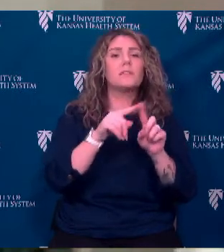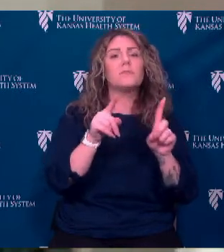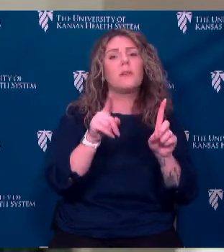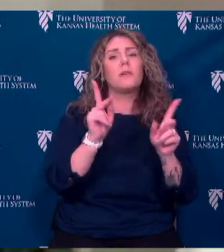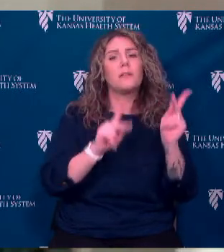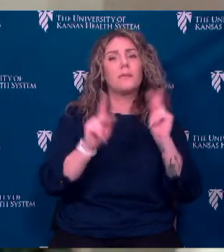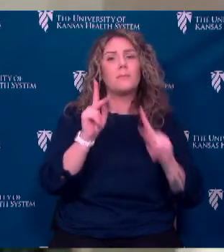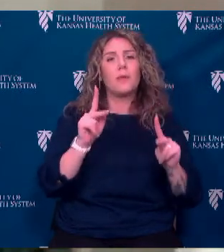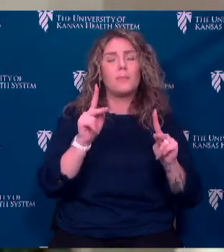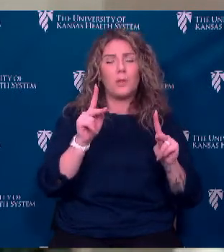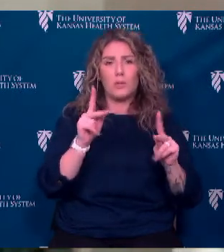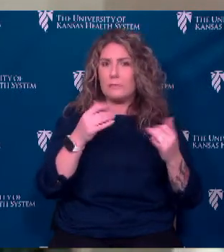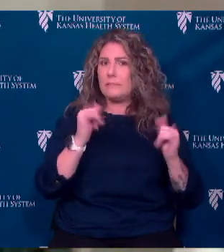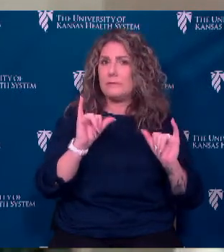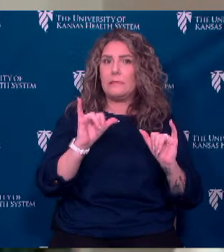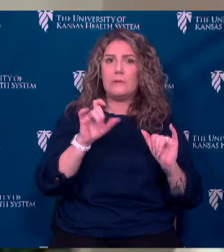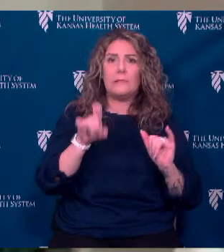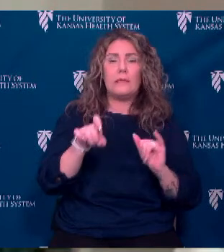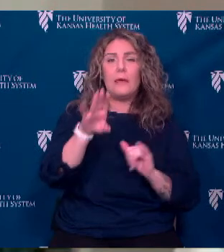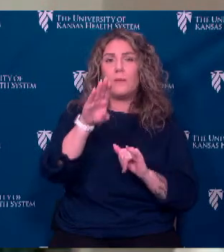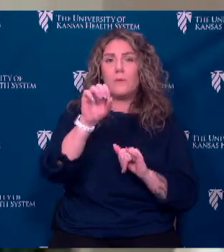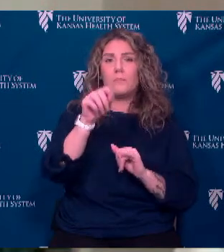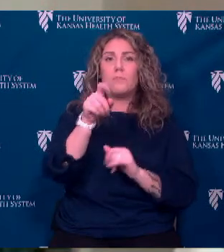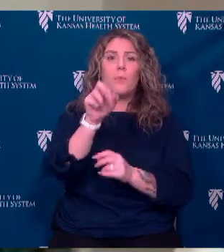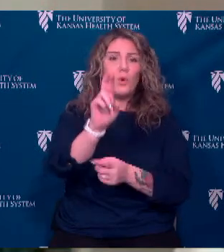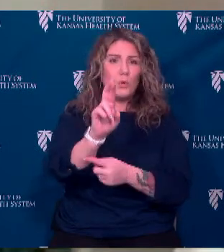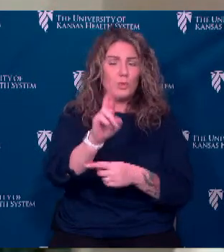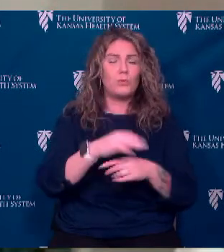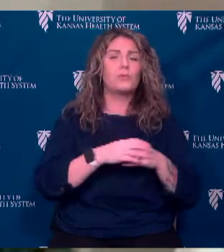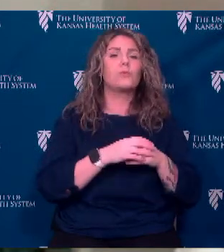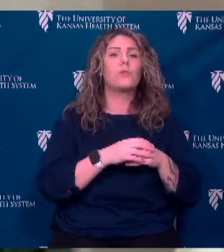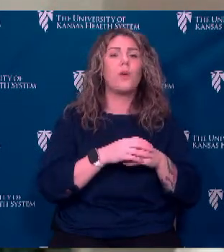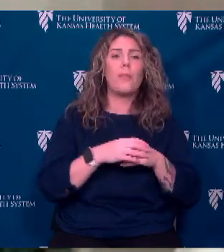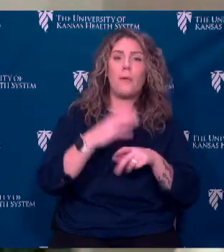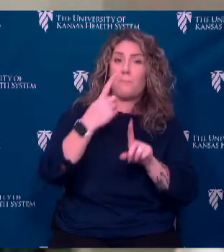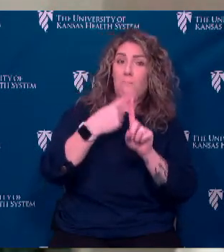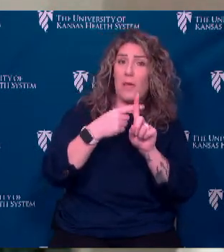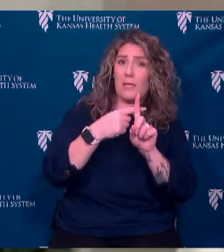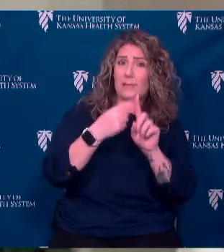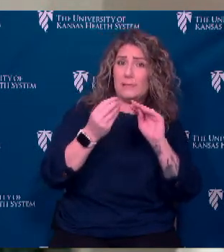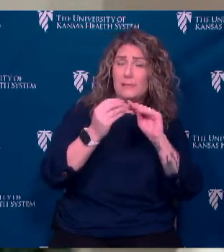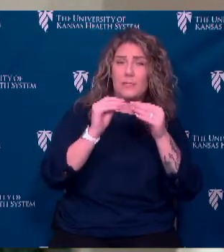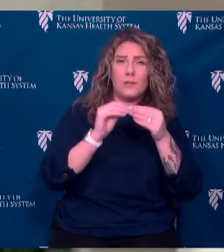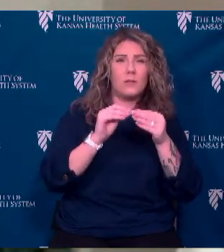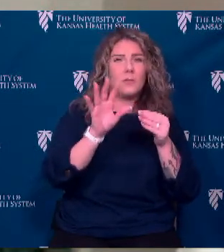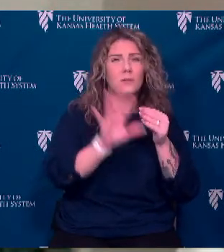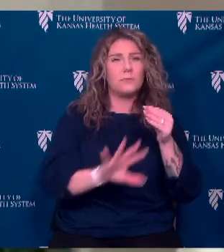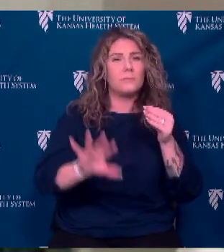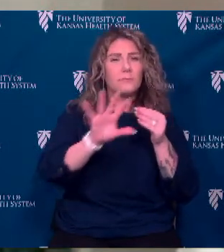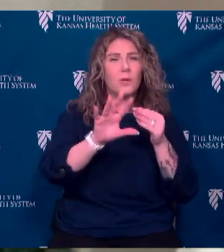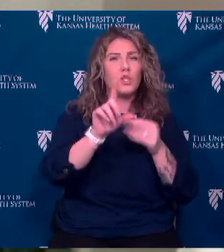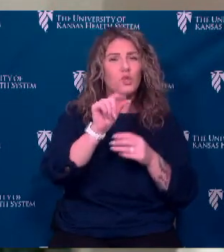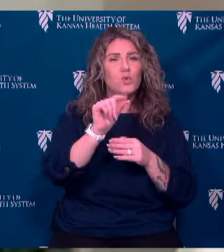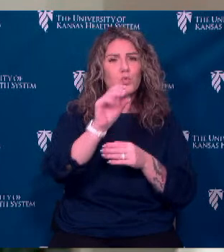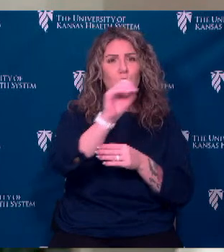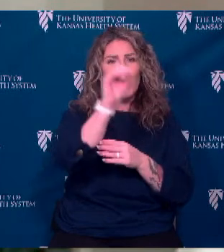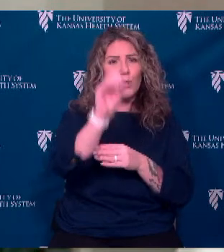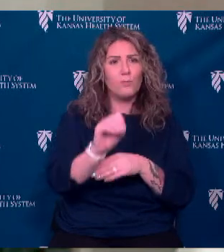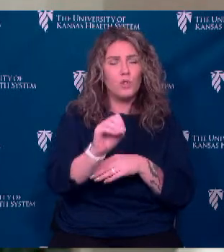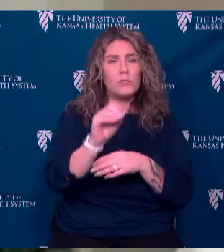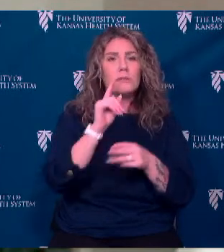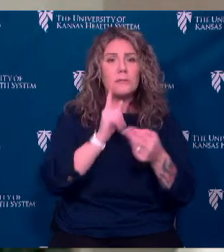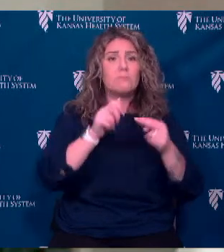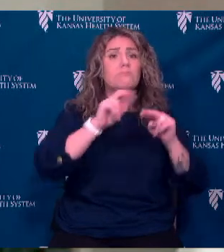to get boosted. Our positivity rate is hovering around 20%. It's gone up